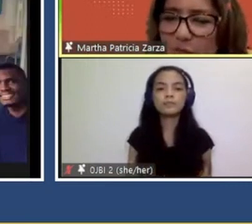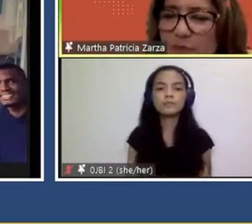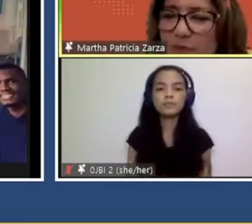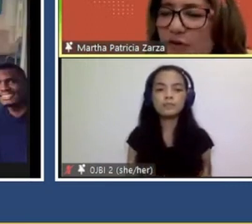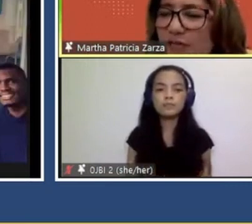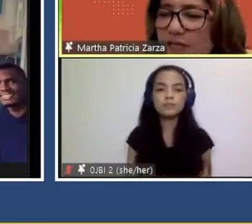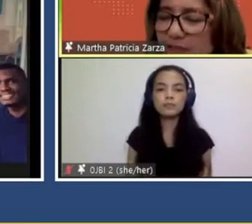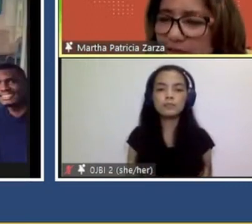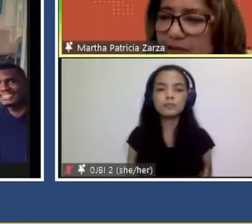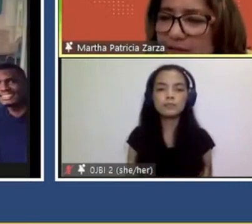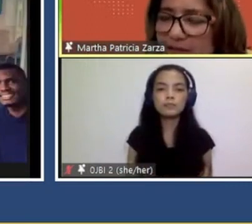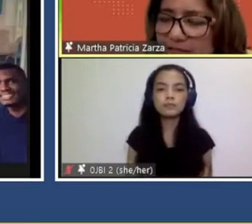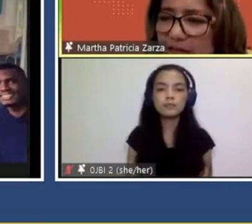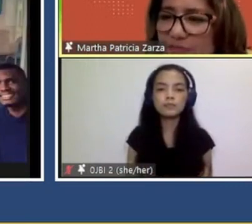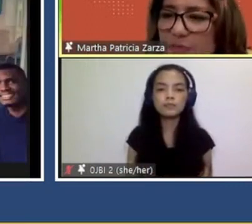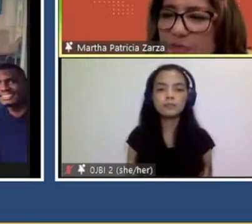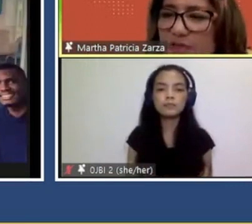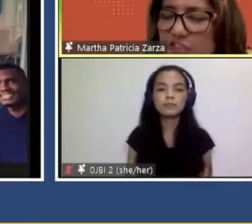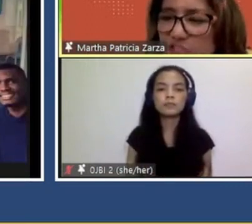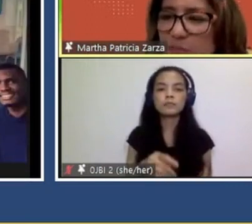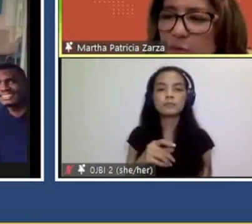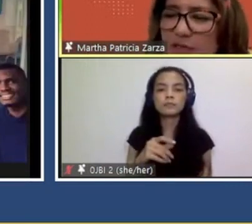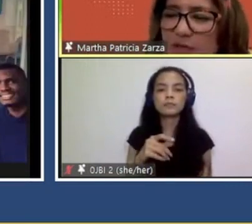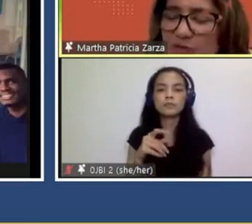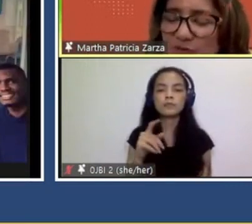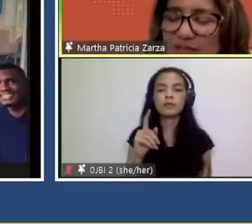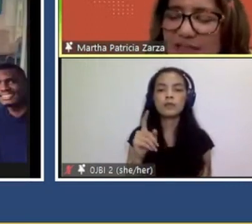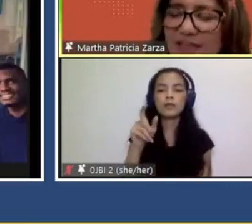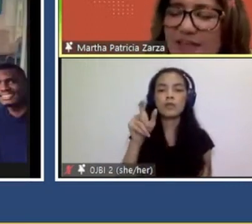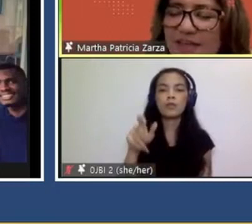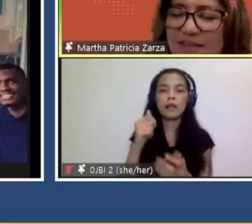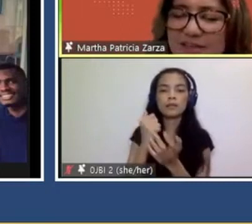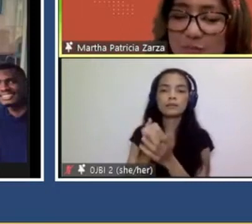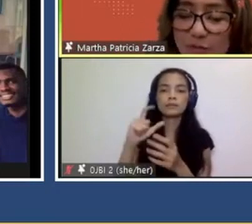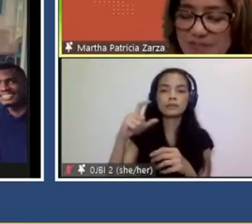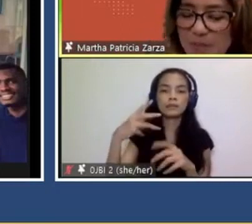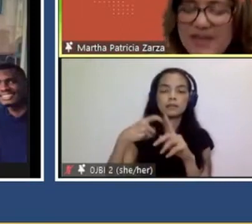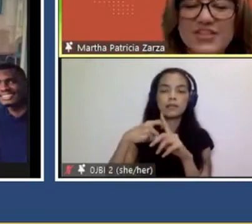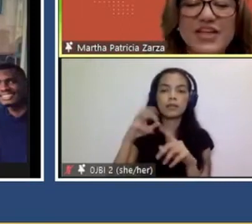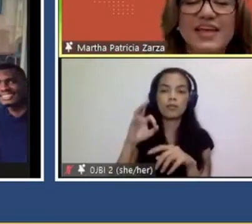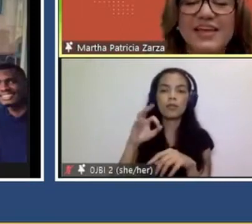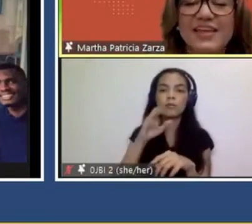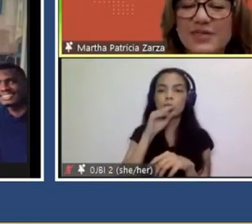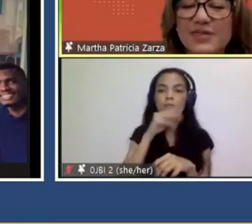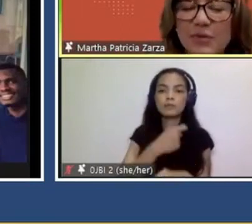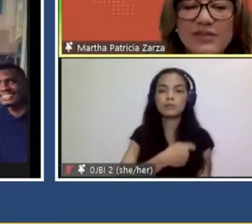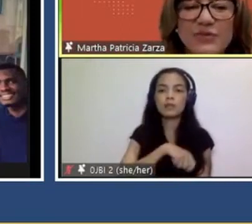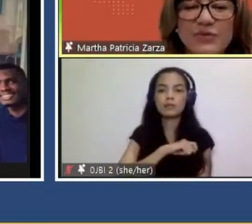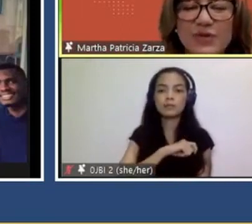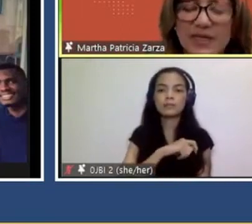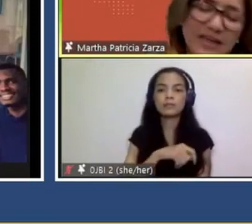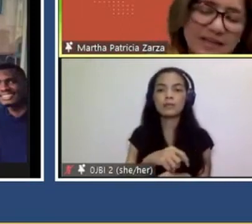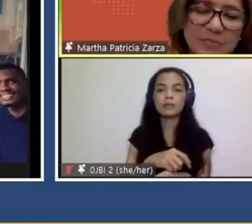the group, only this guy from Czech Republic, because he spoke Spanish. He was the